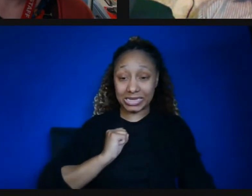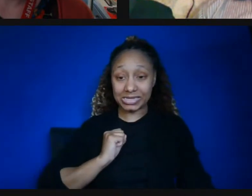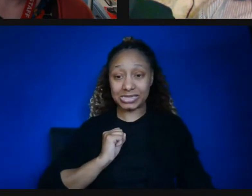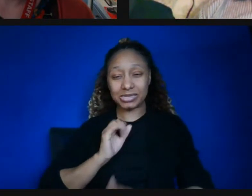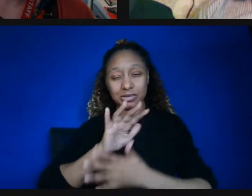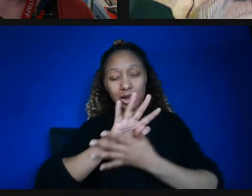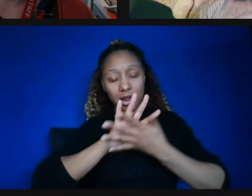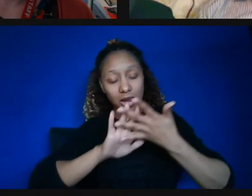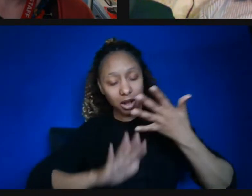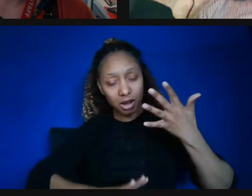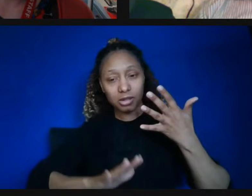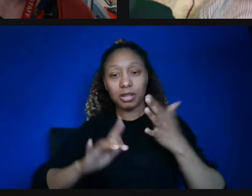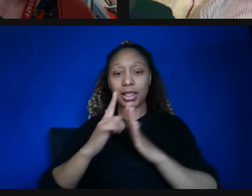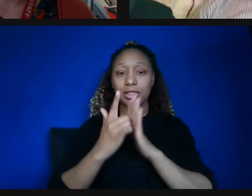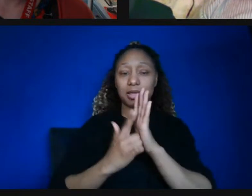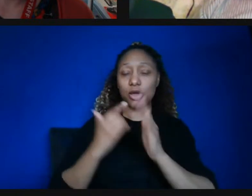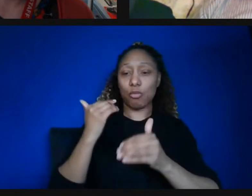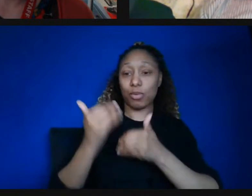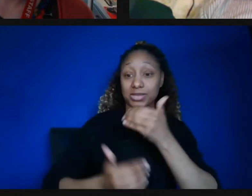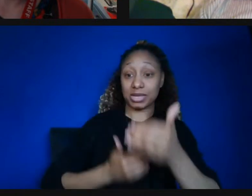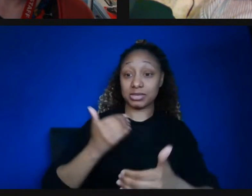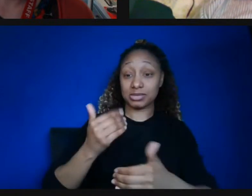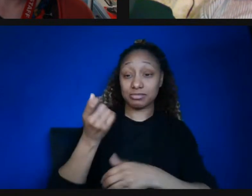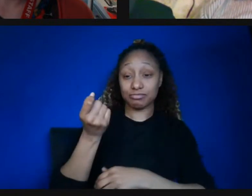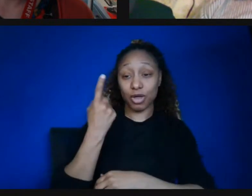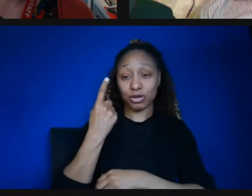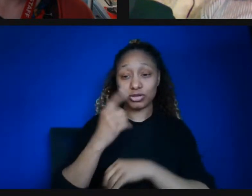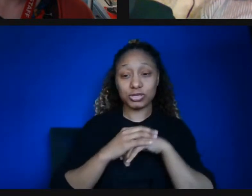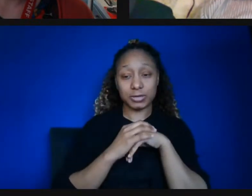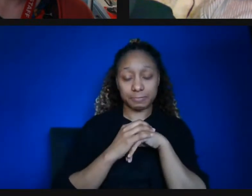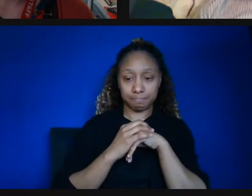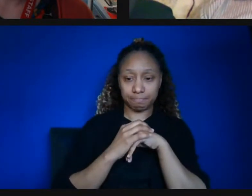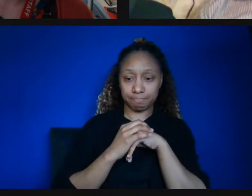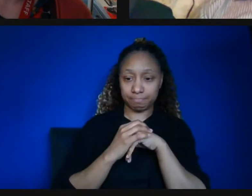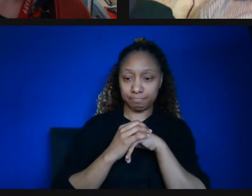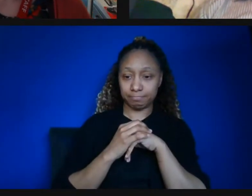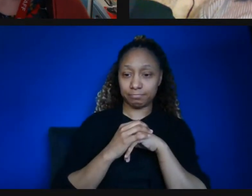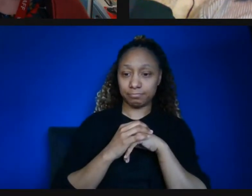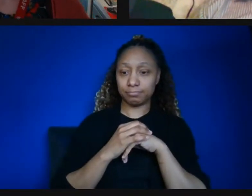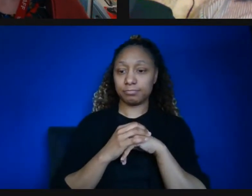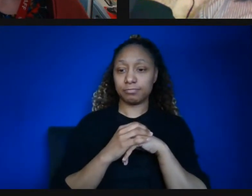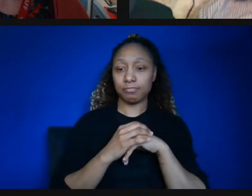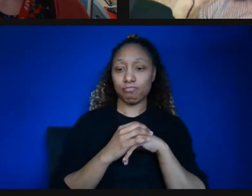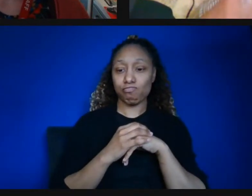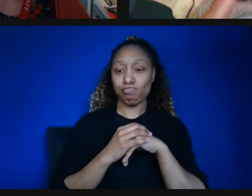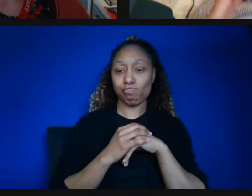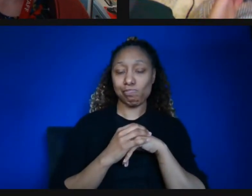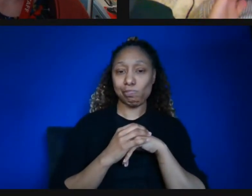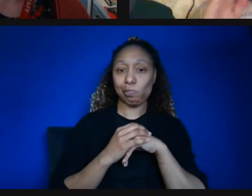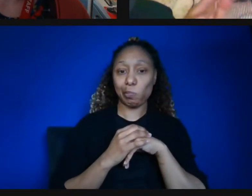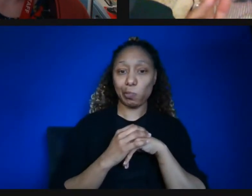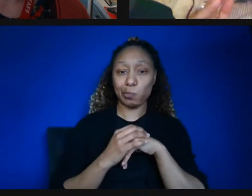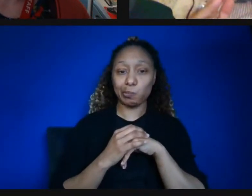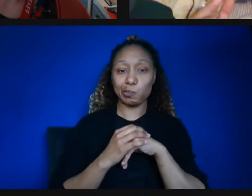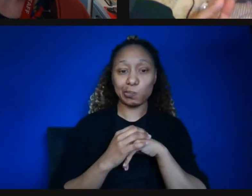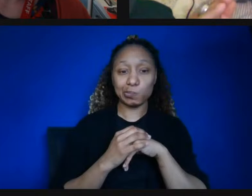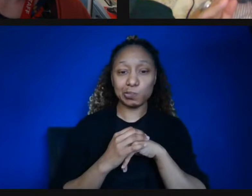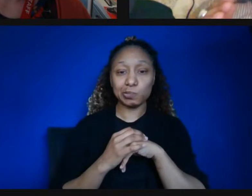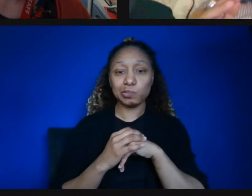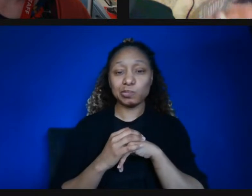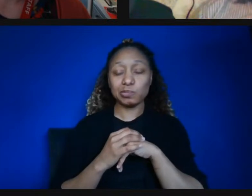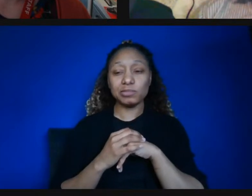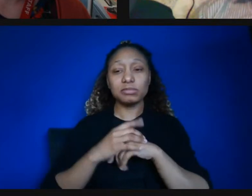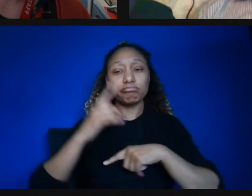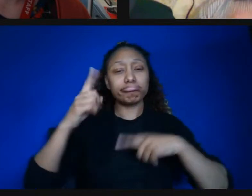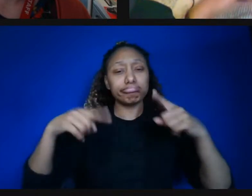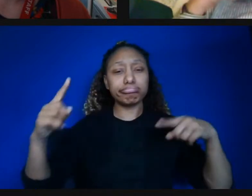process. And so sovereignty by definition is one that it varies depending on what